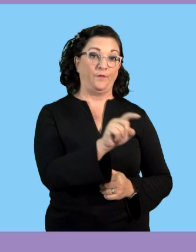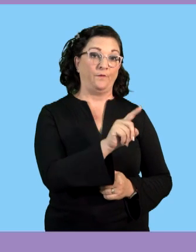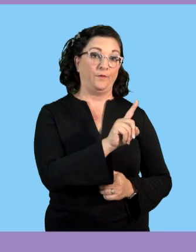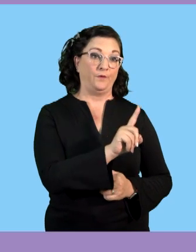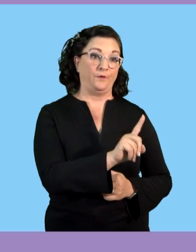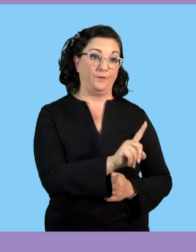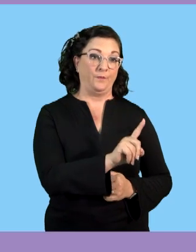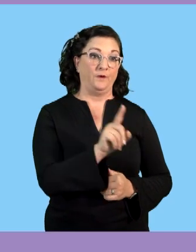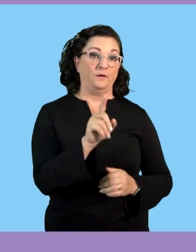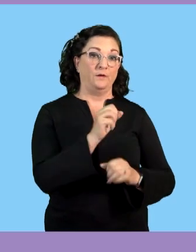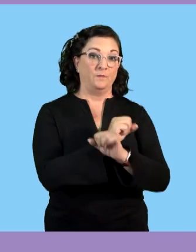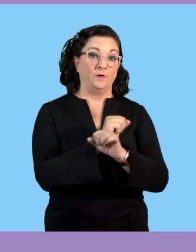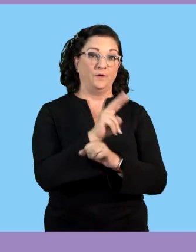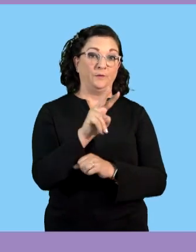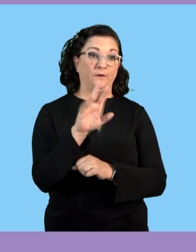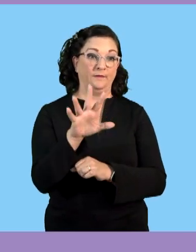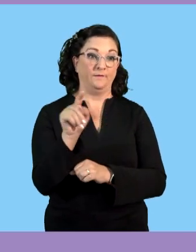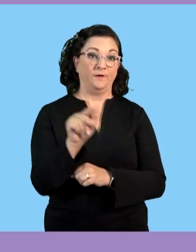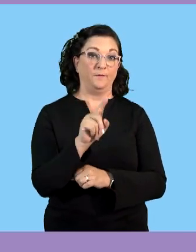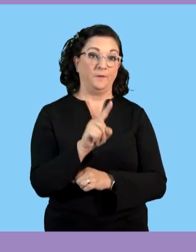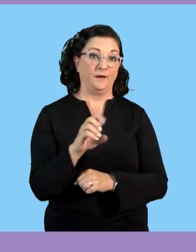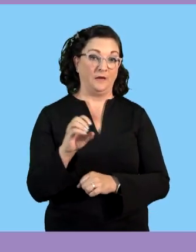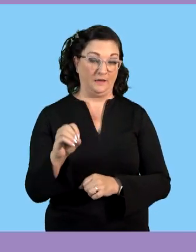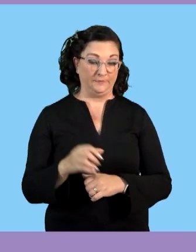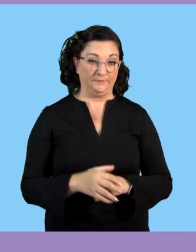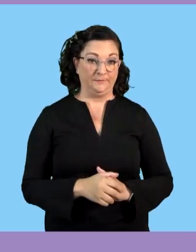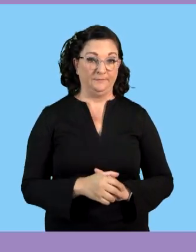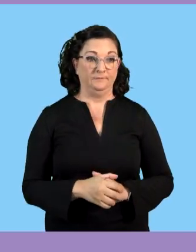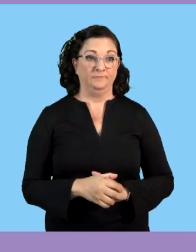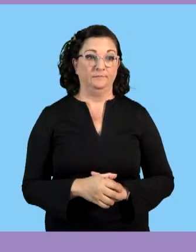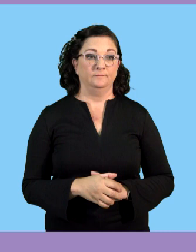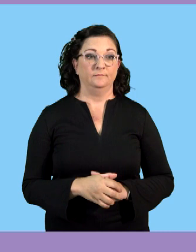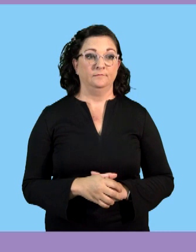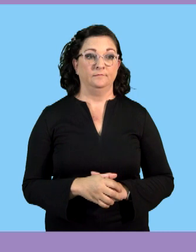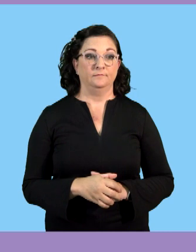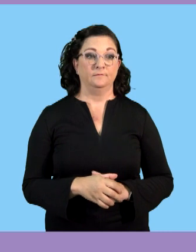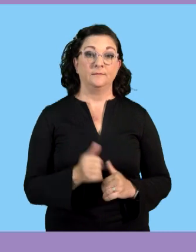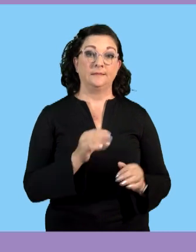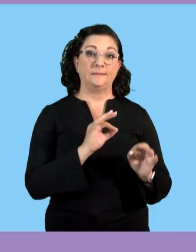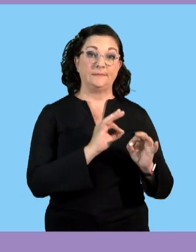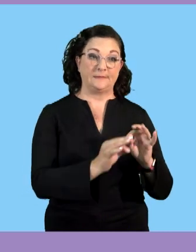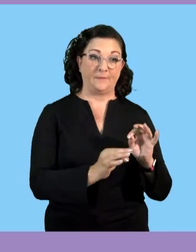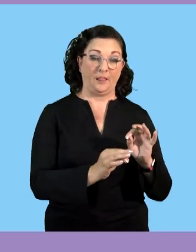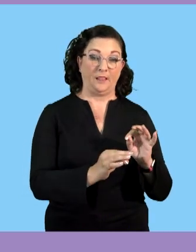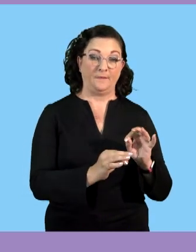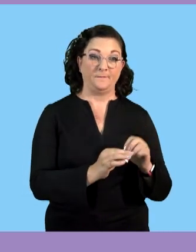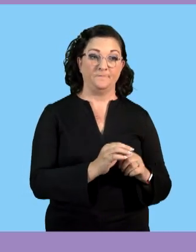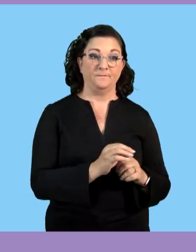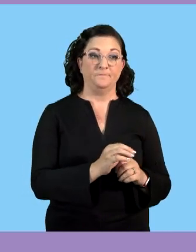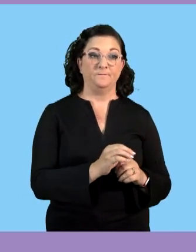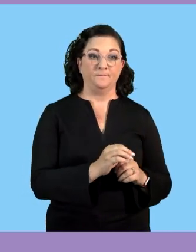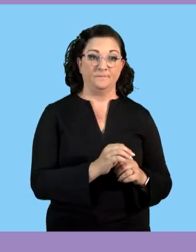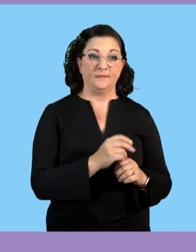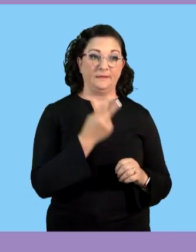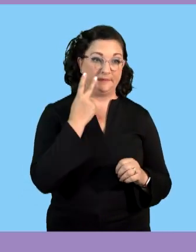400 multiplied by 25%, 25 out of 100. And simplify this.